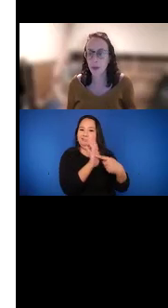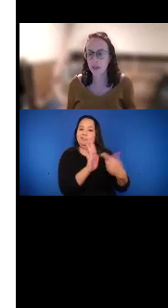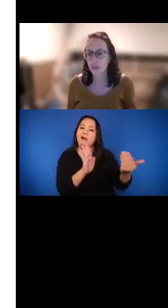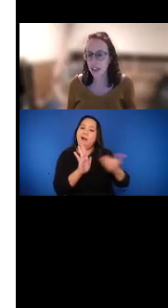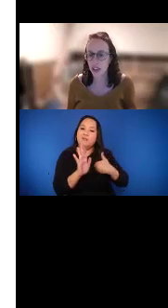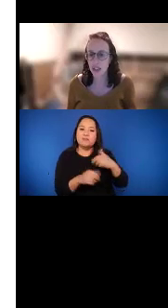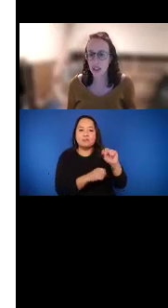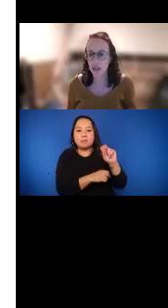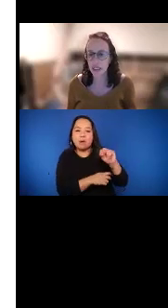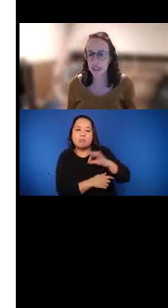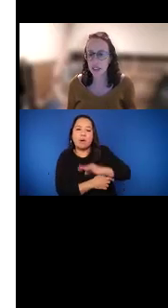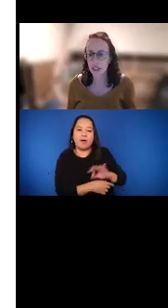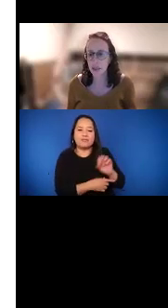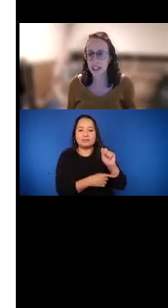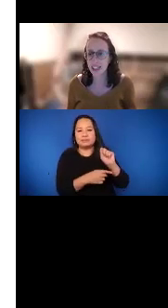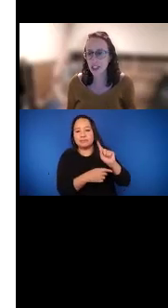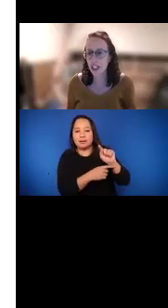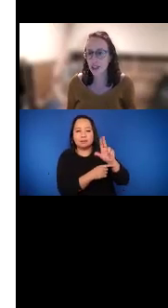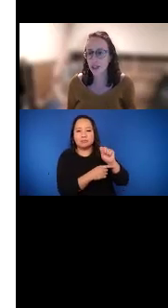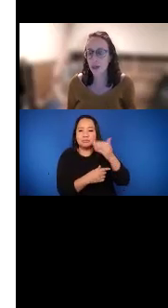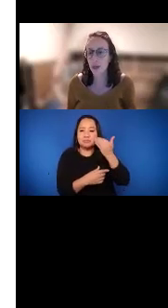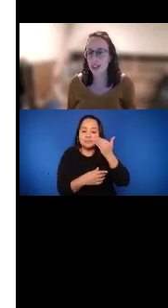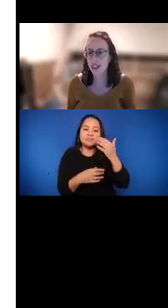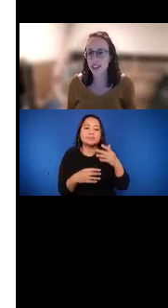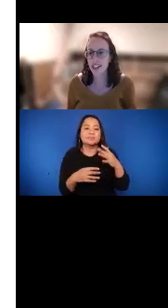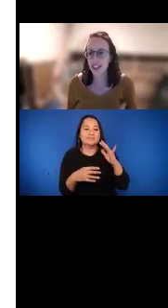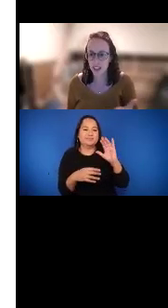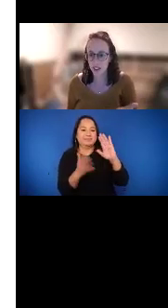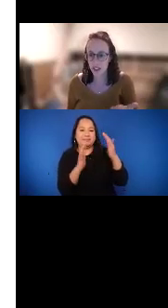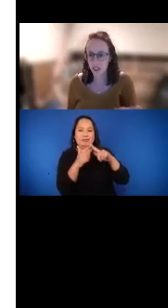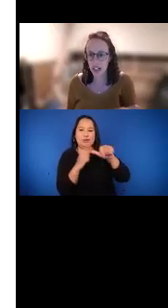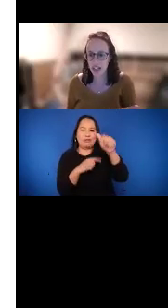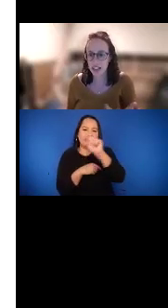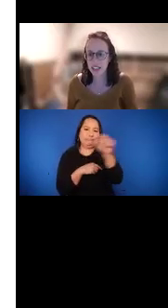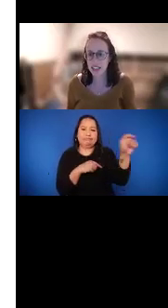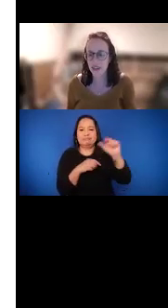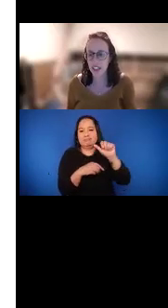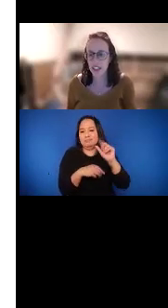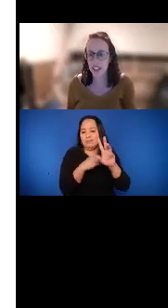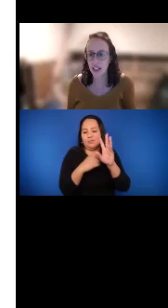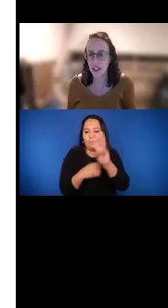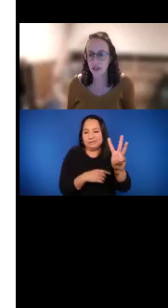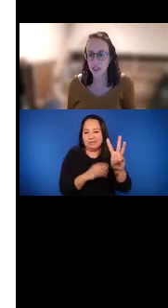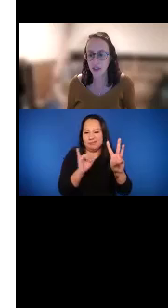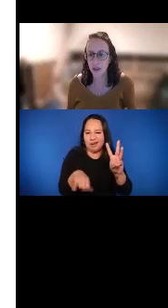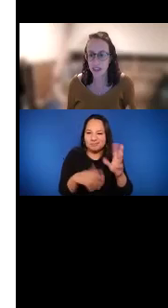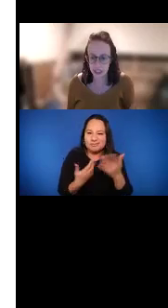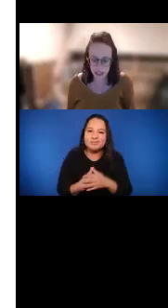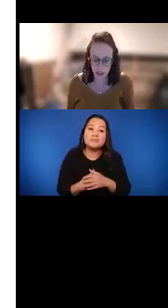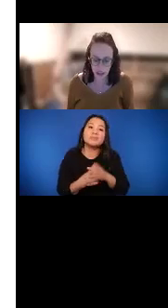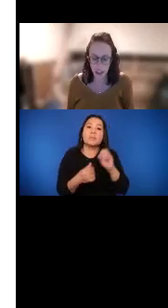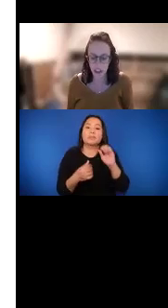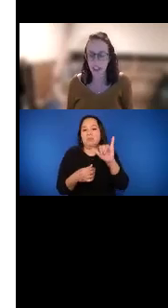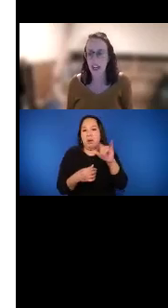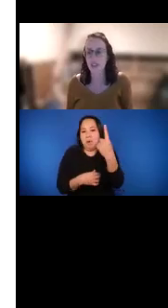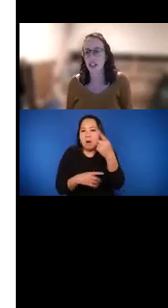might be one factor that you consider. But in general, you want to look at these different resources